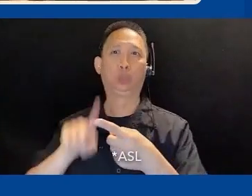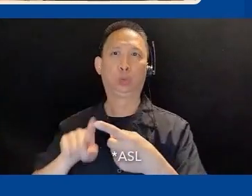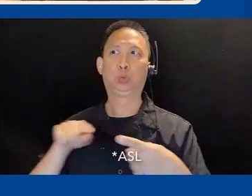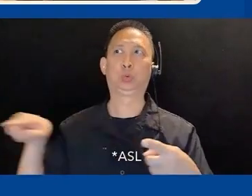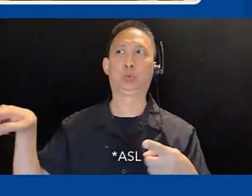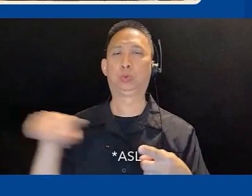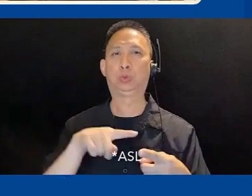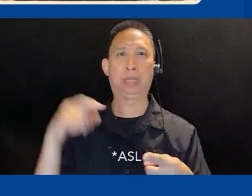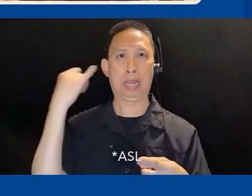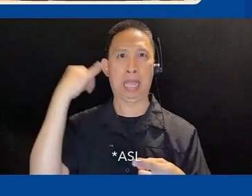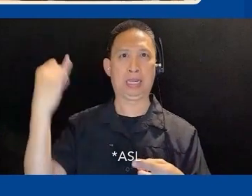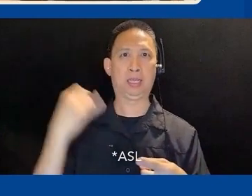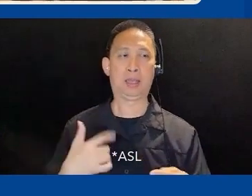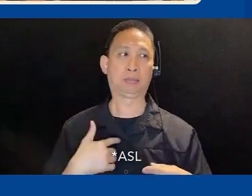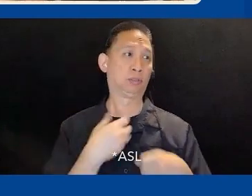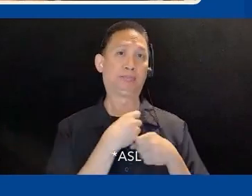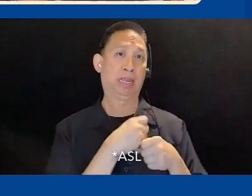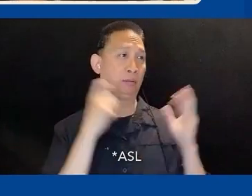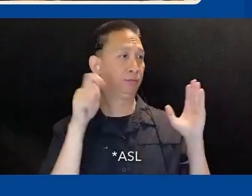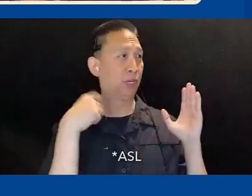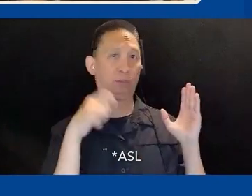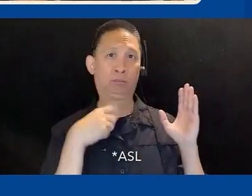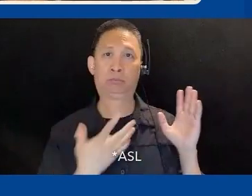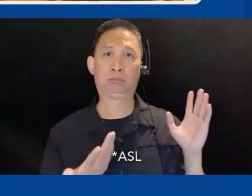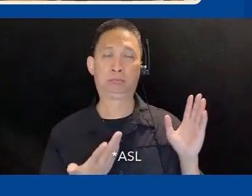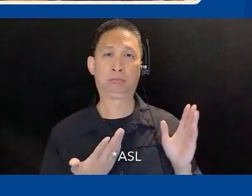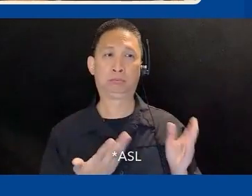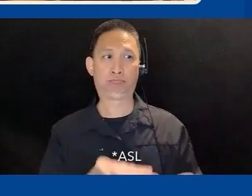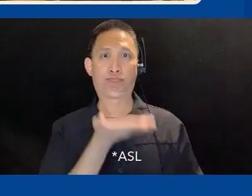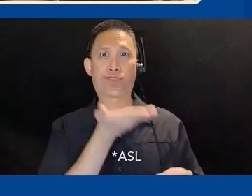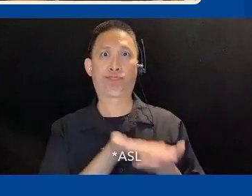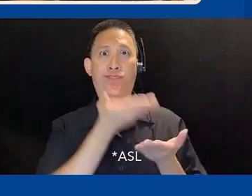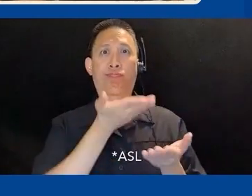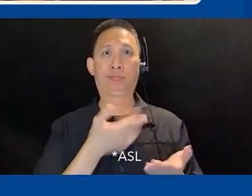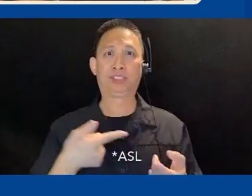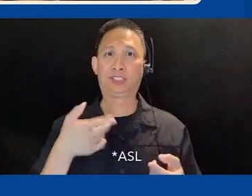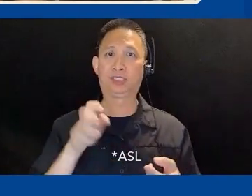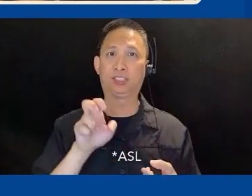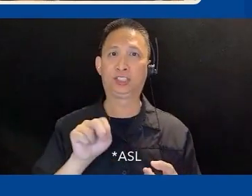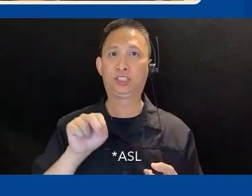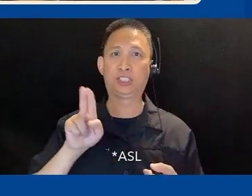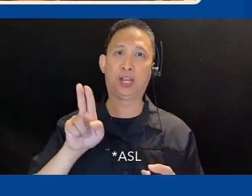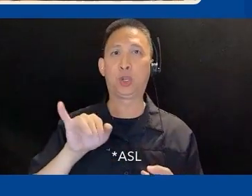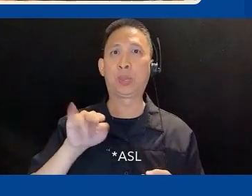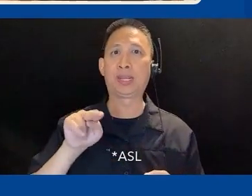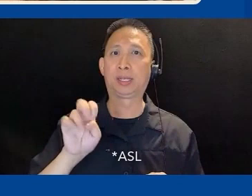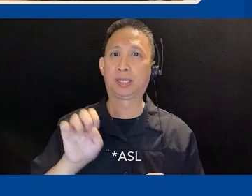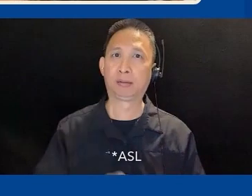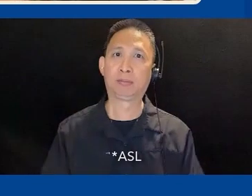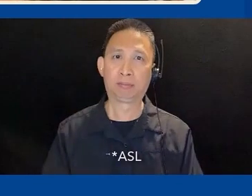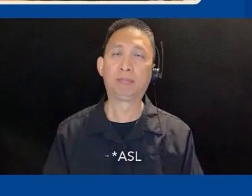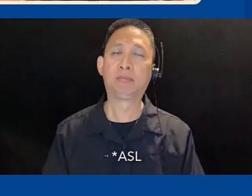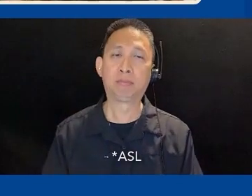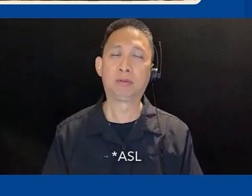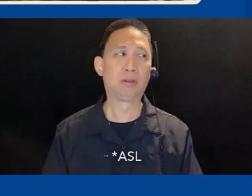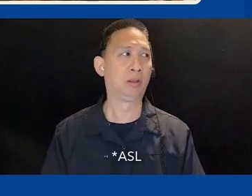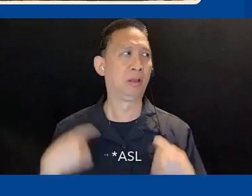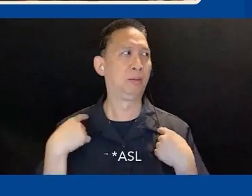something in its genuine form. And I think that after everything that happened, like these last 6 months, maybe I said it yesterday as well, of